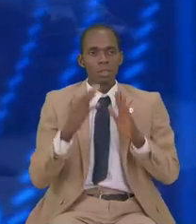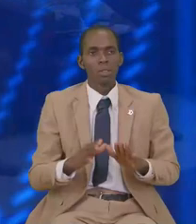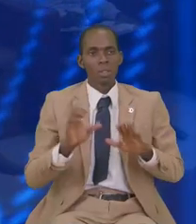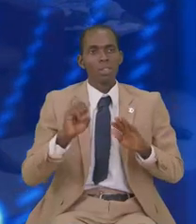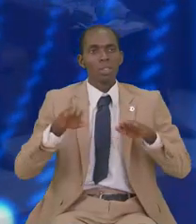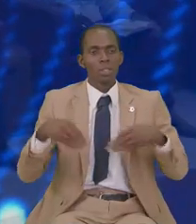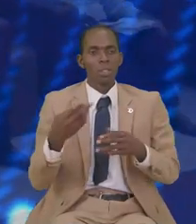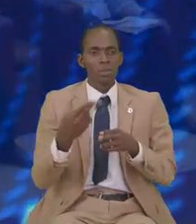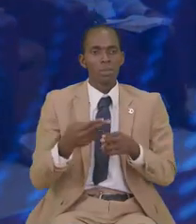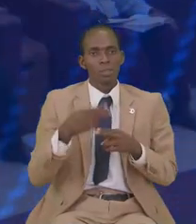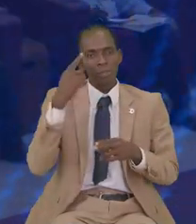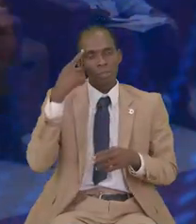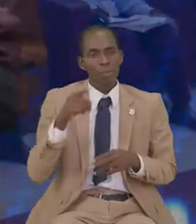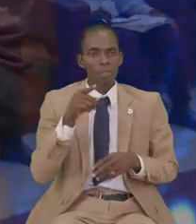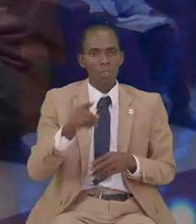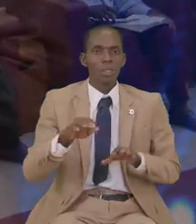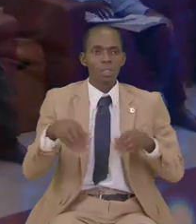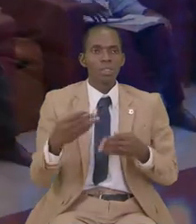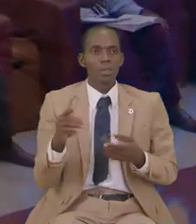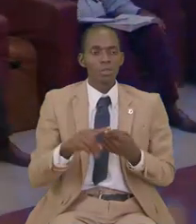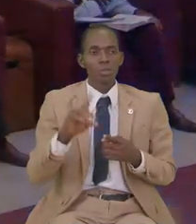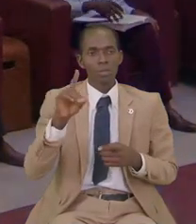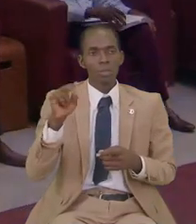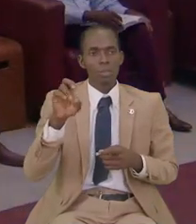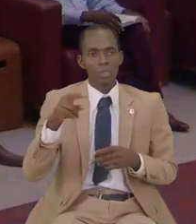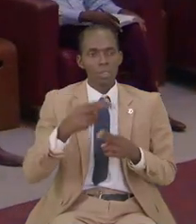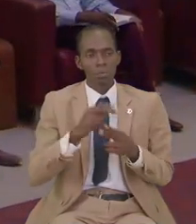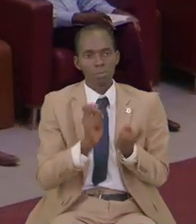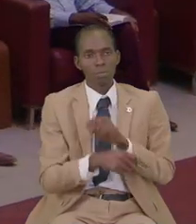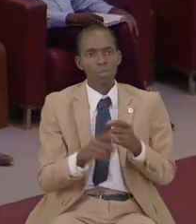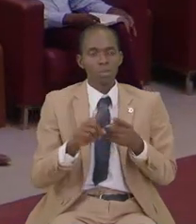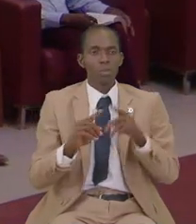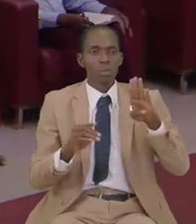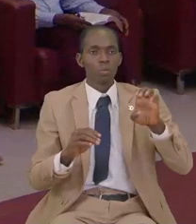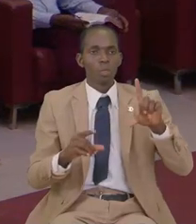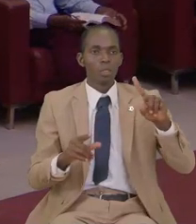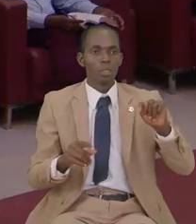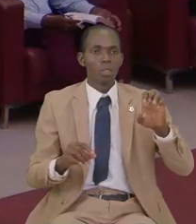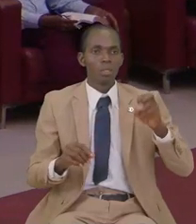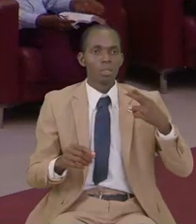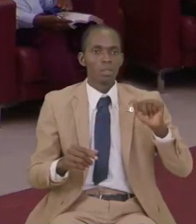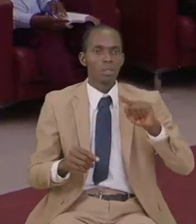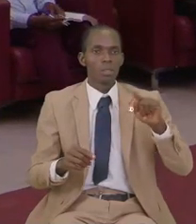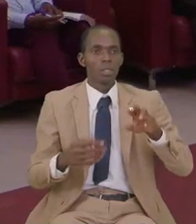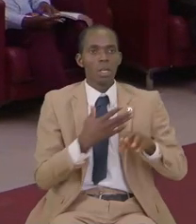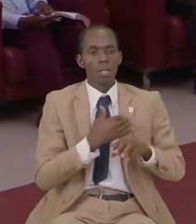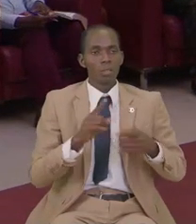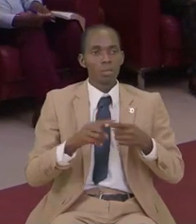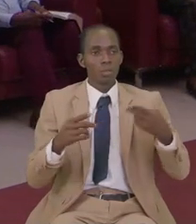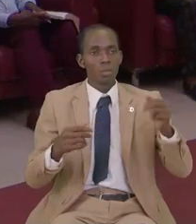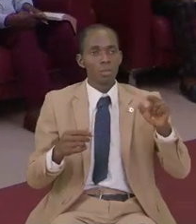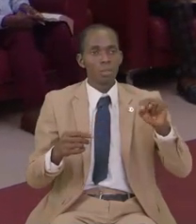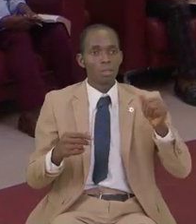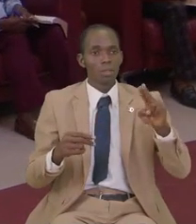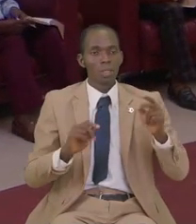gave names, for he gave unto Daniel the name of Belteshazzar, and to Ananiah of